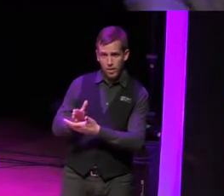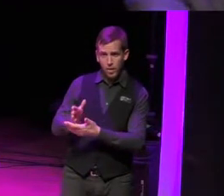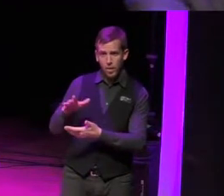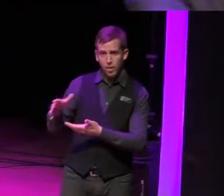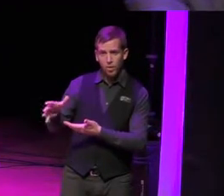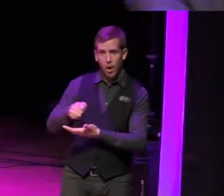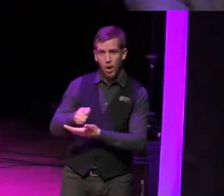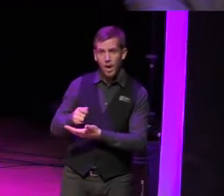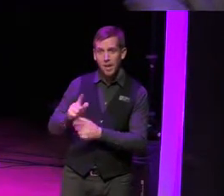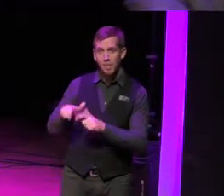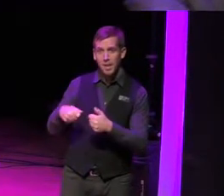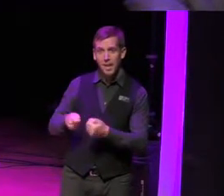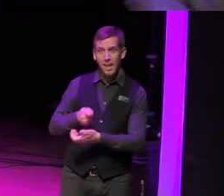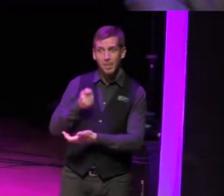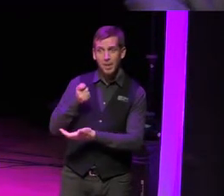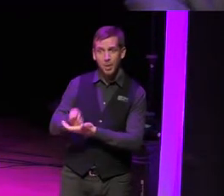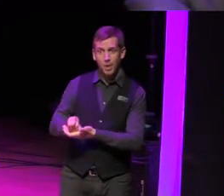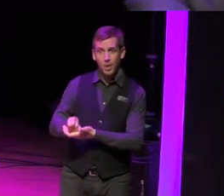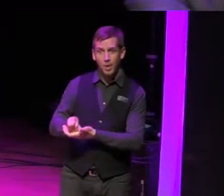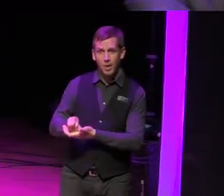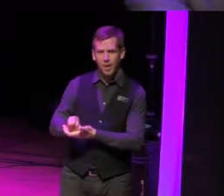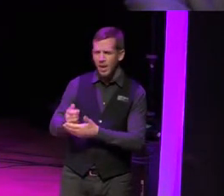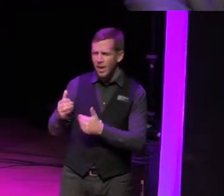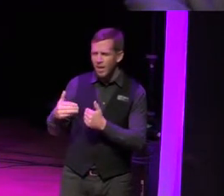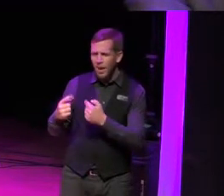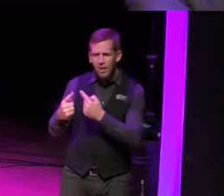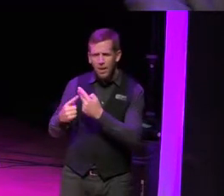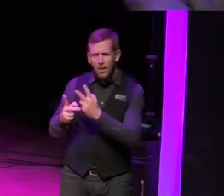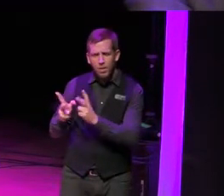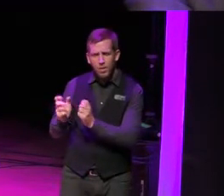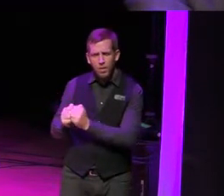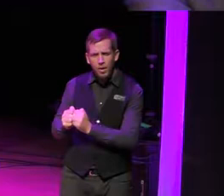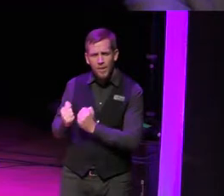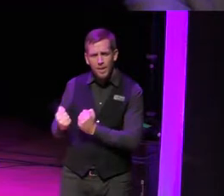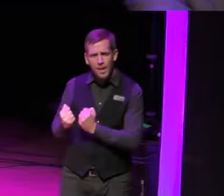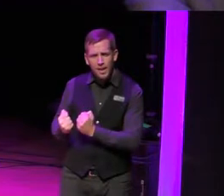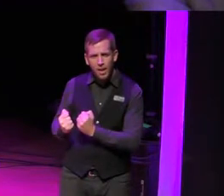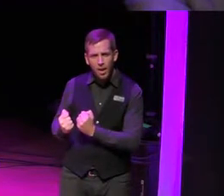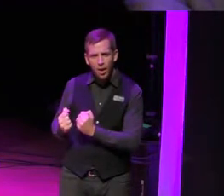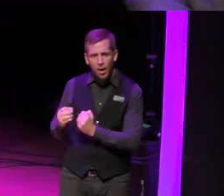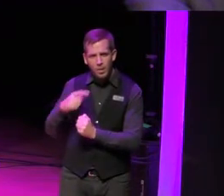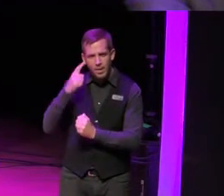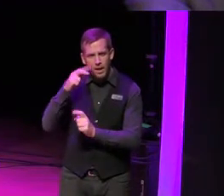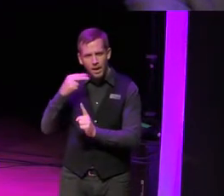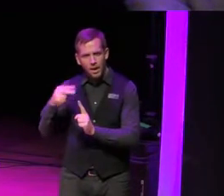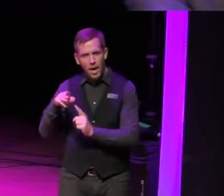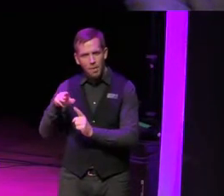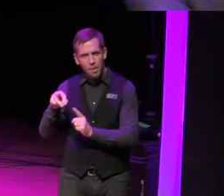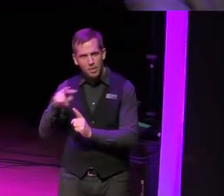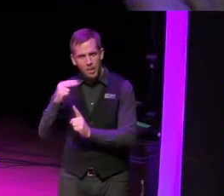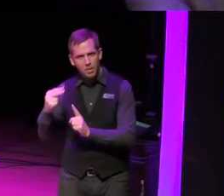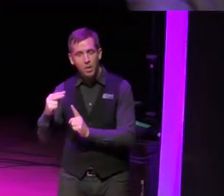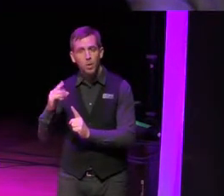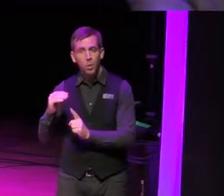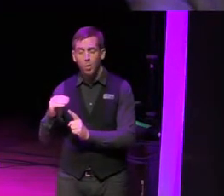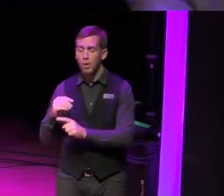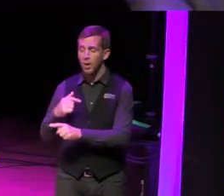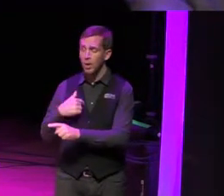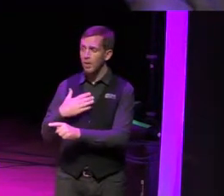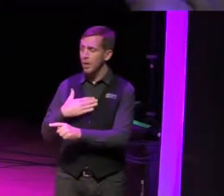And how is this important insofar as human rights are concerned? I would just say that I want to agree with